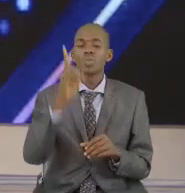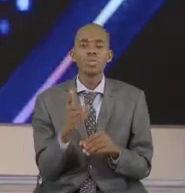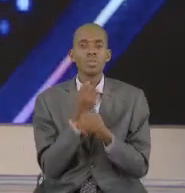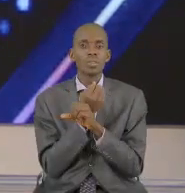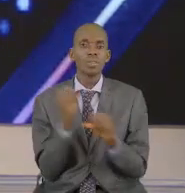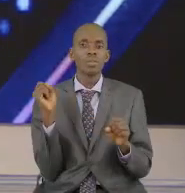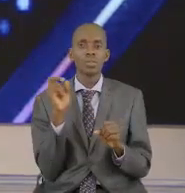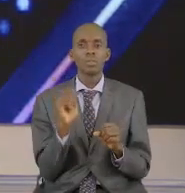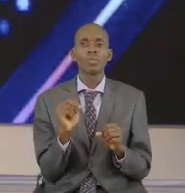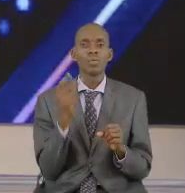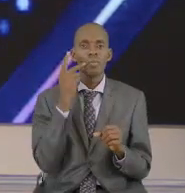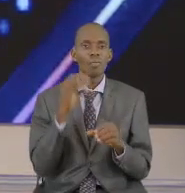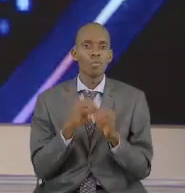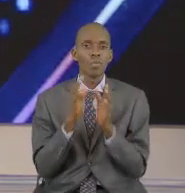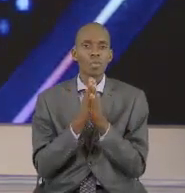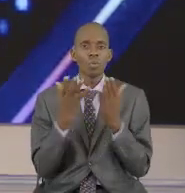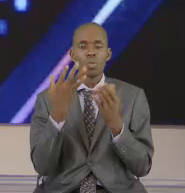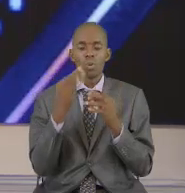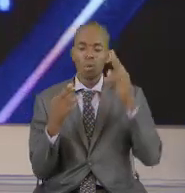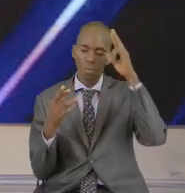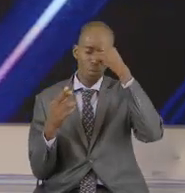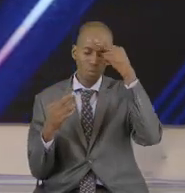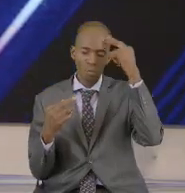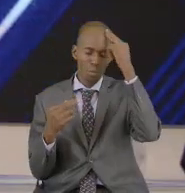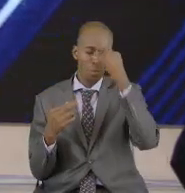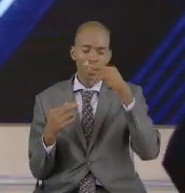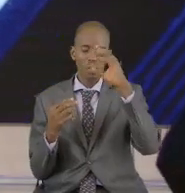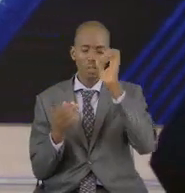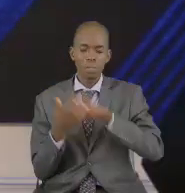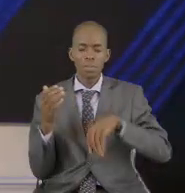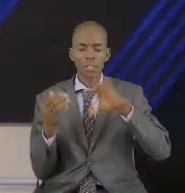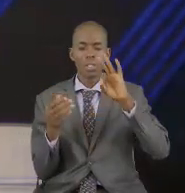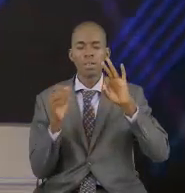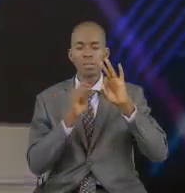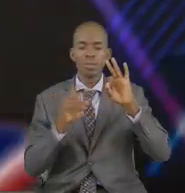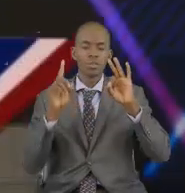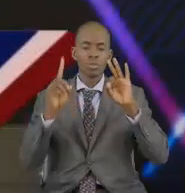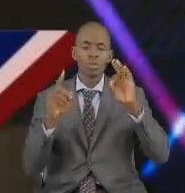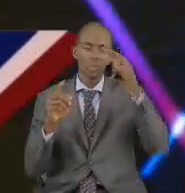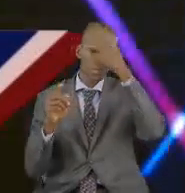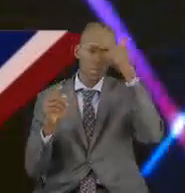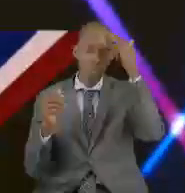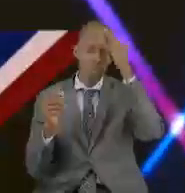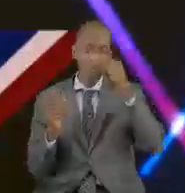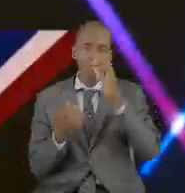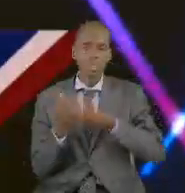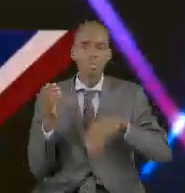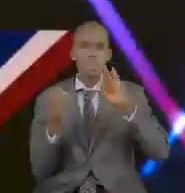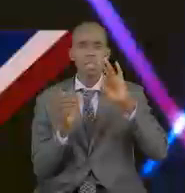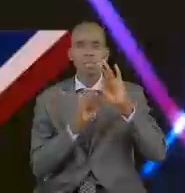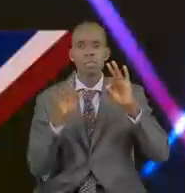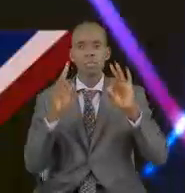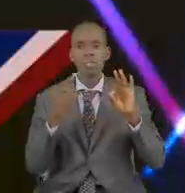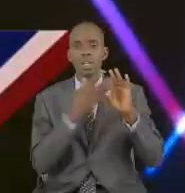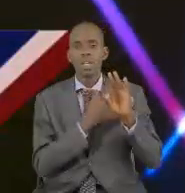Look at Romans chapter 9, reading from verse 1. I say the truth in